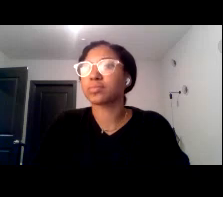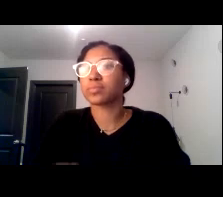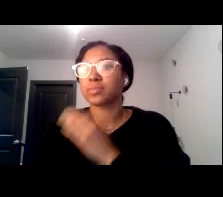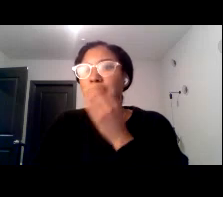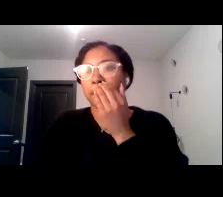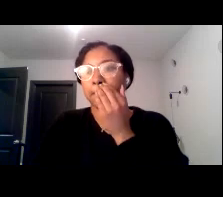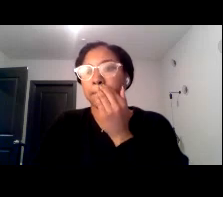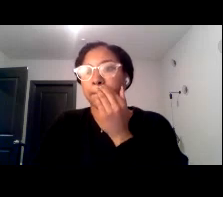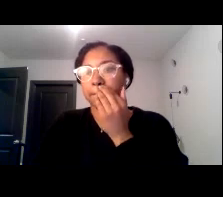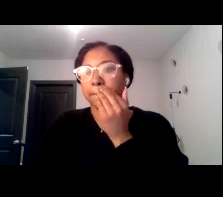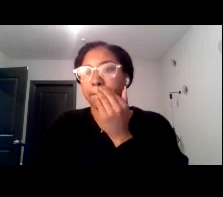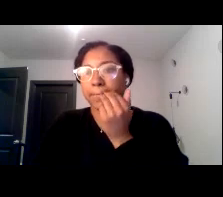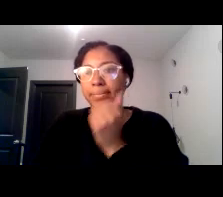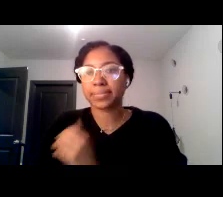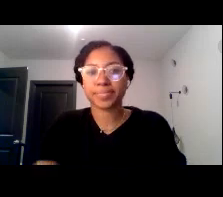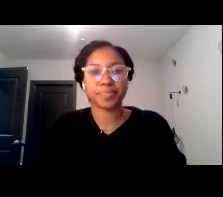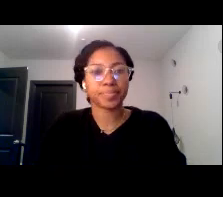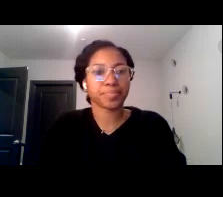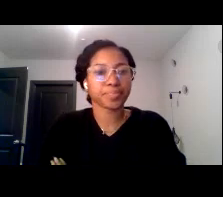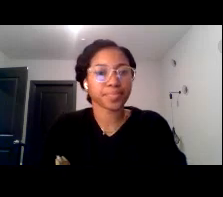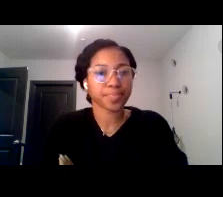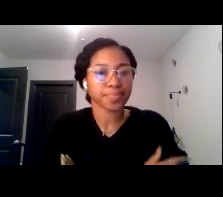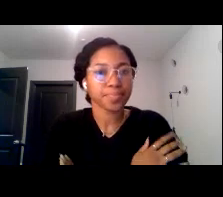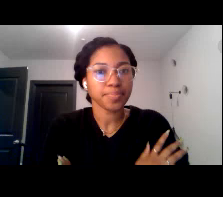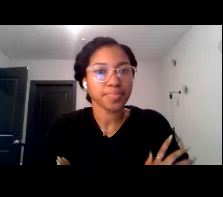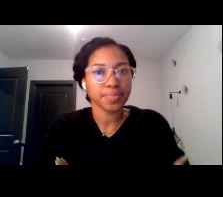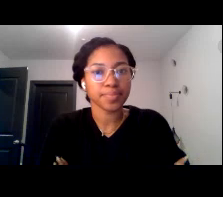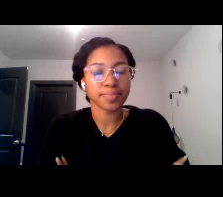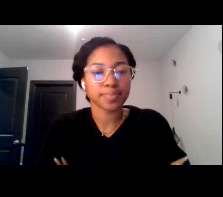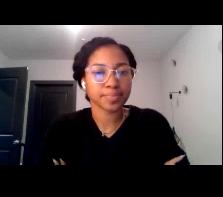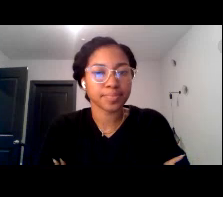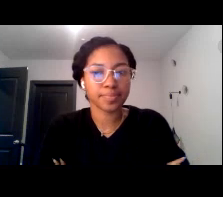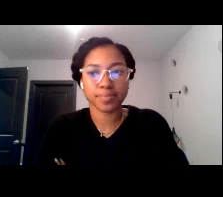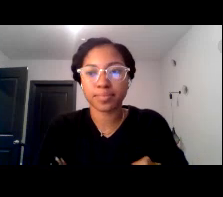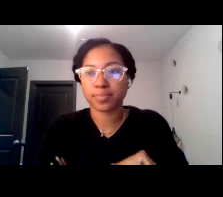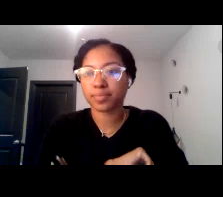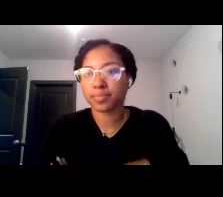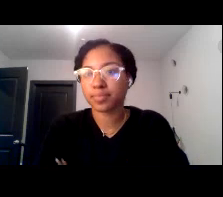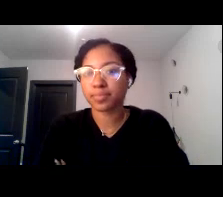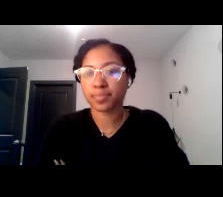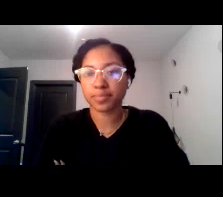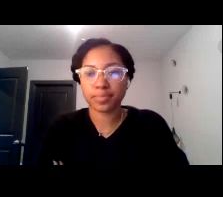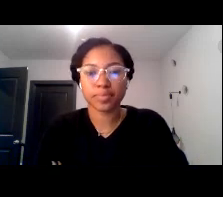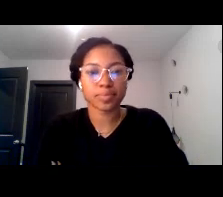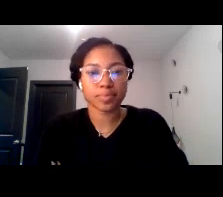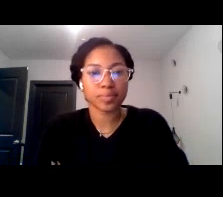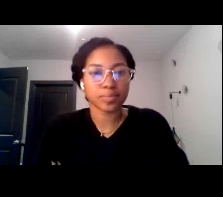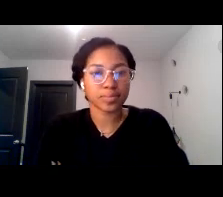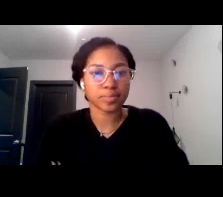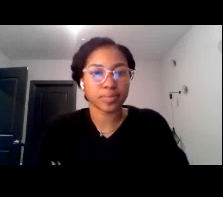are very extensive. I know they are very detailed. But if you have decided to take up on this award,